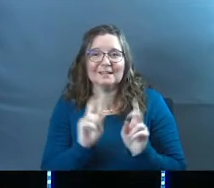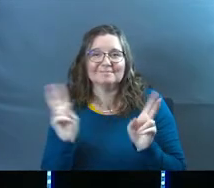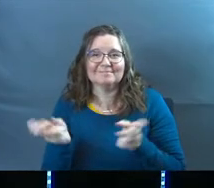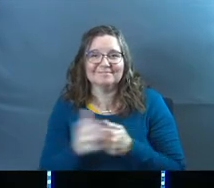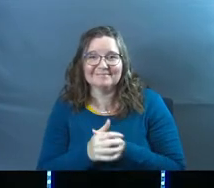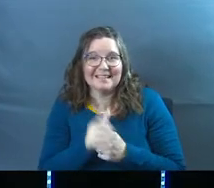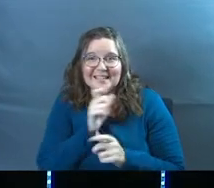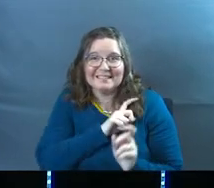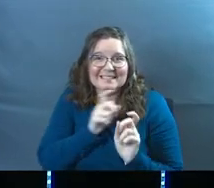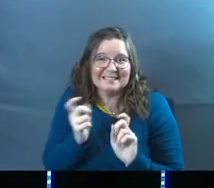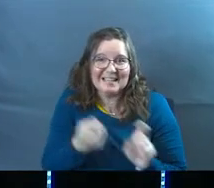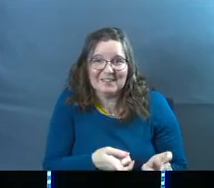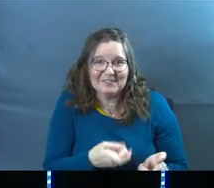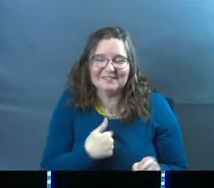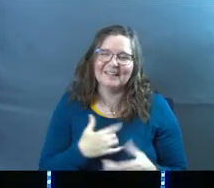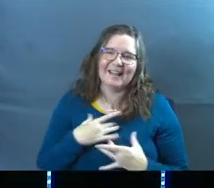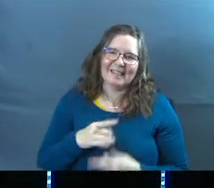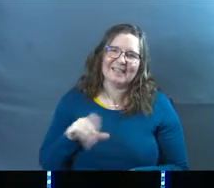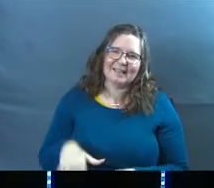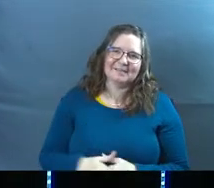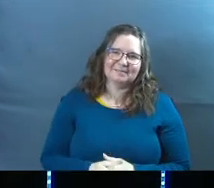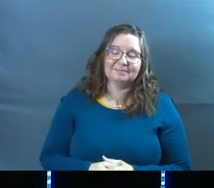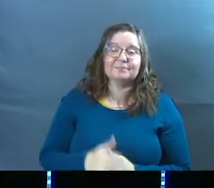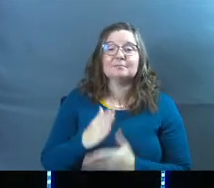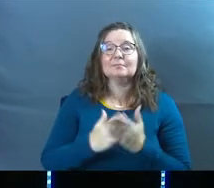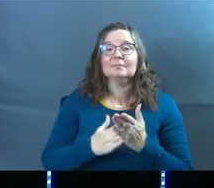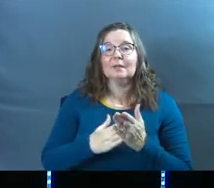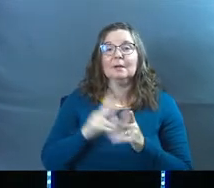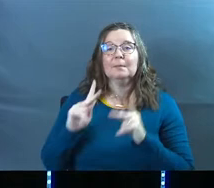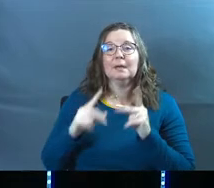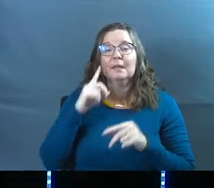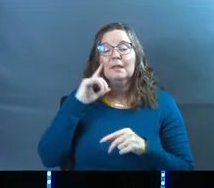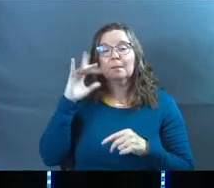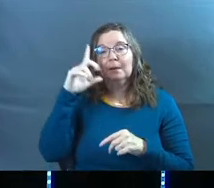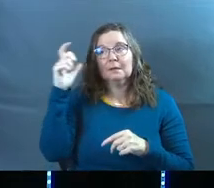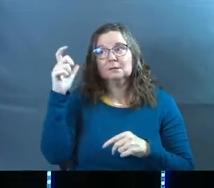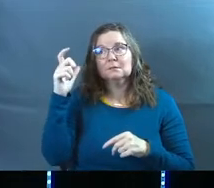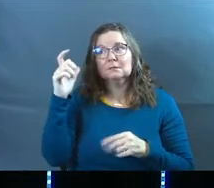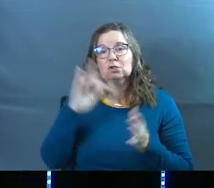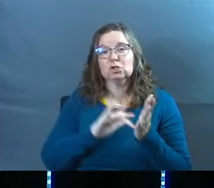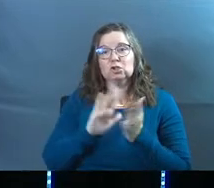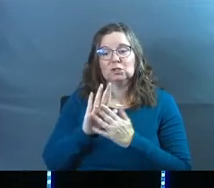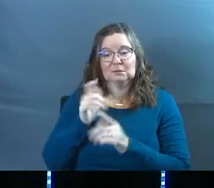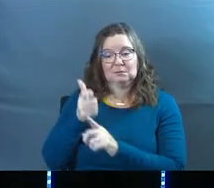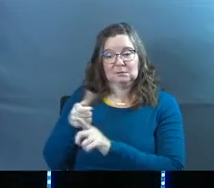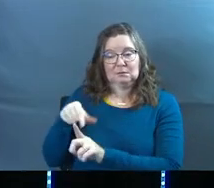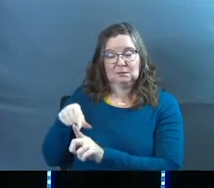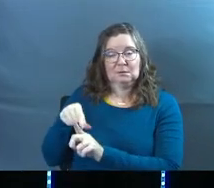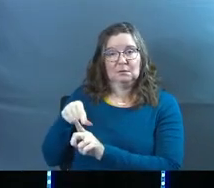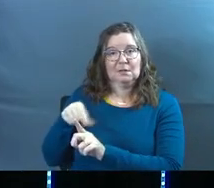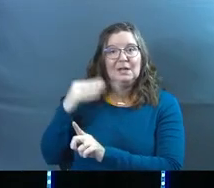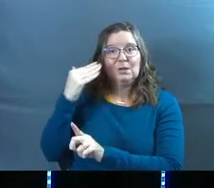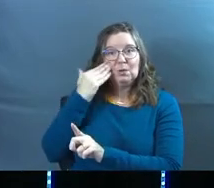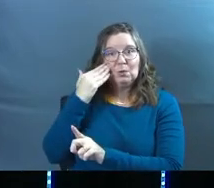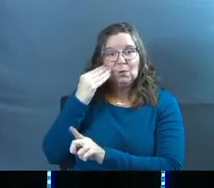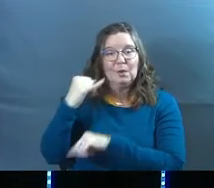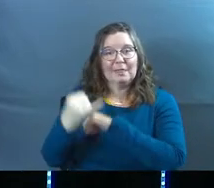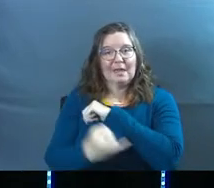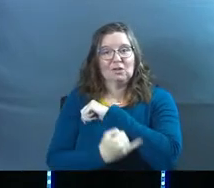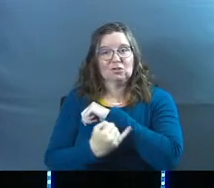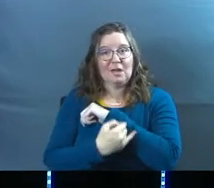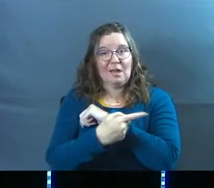him. I kind of like that. Some scholars think that's because Jesus, in this moment, knew that